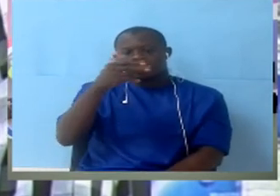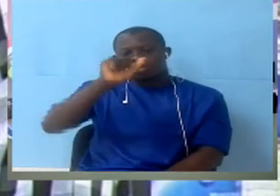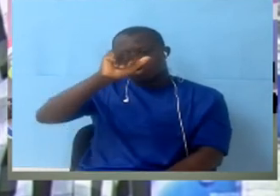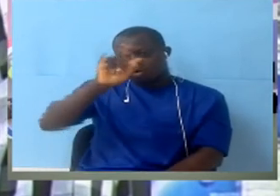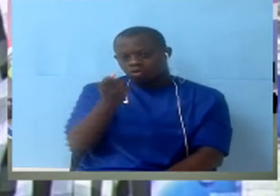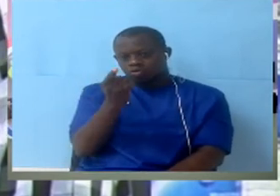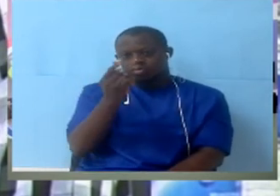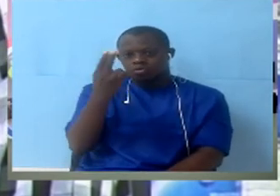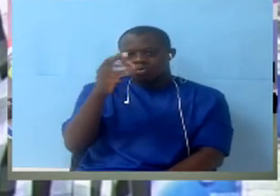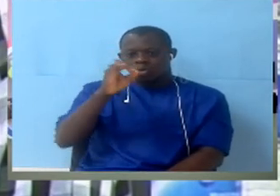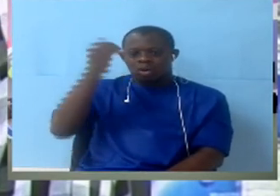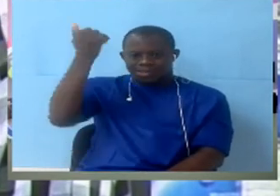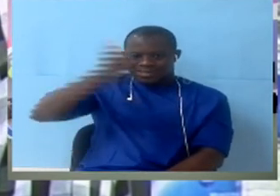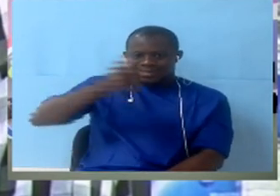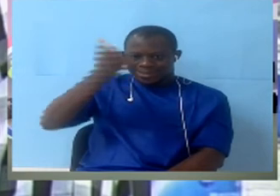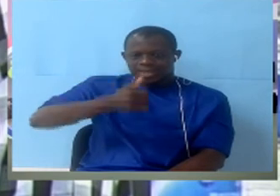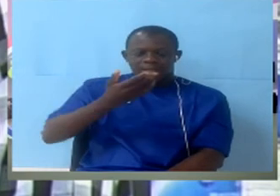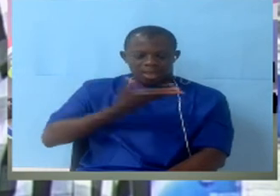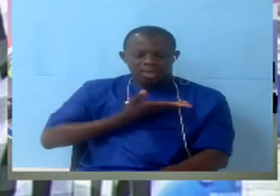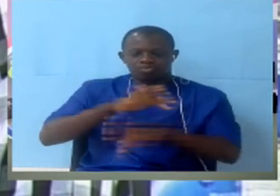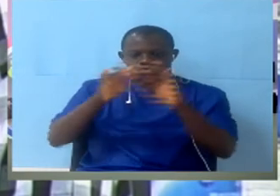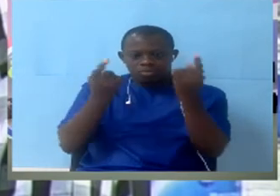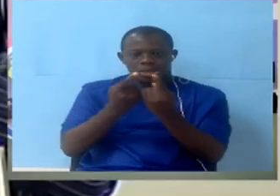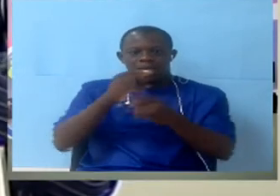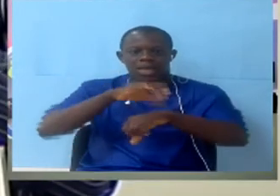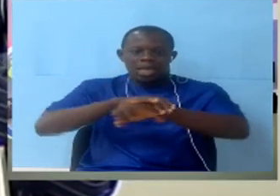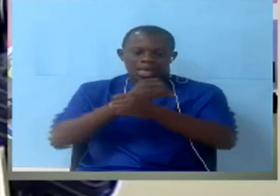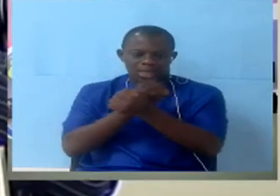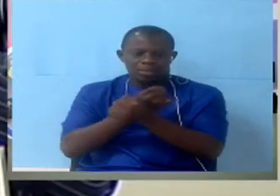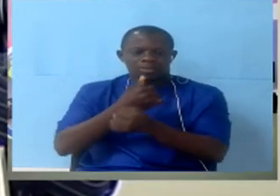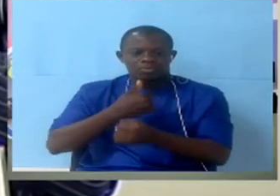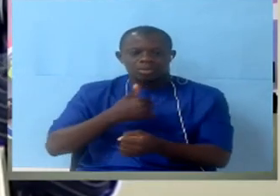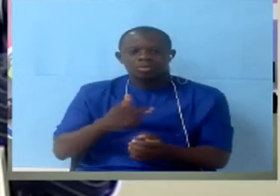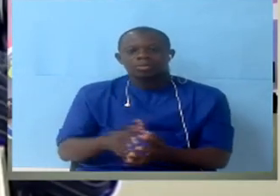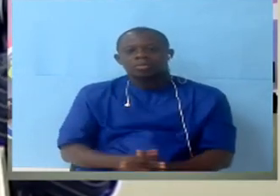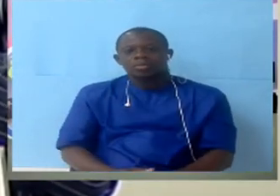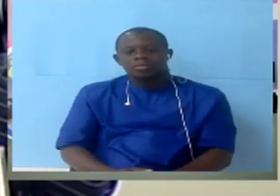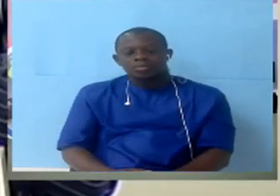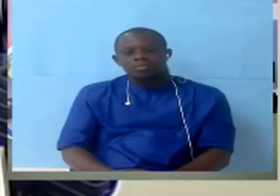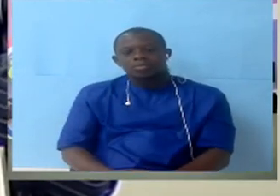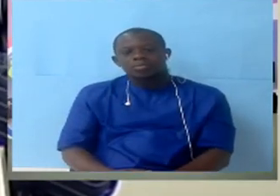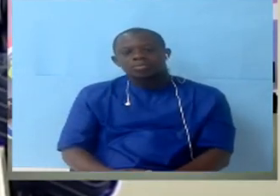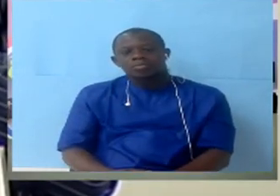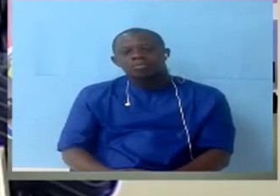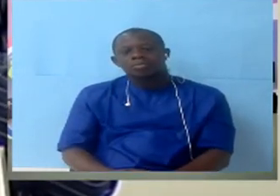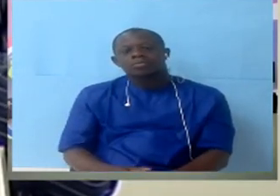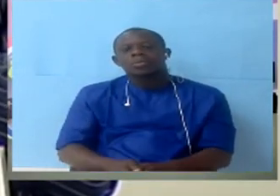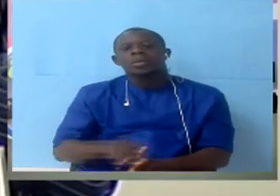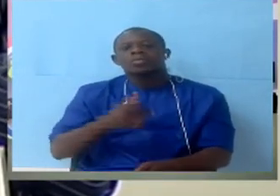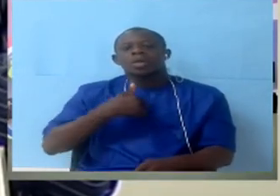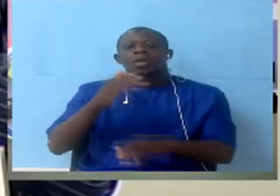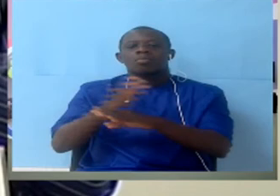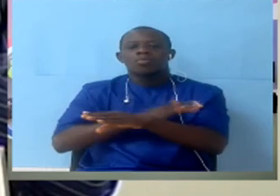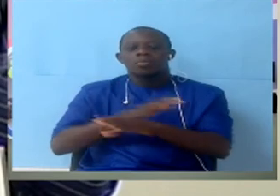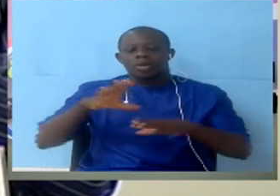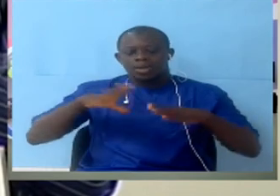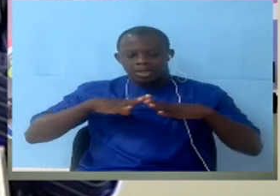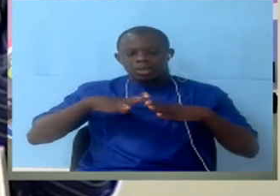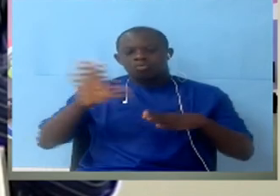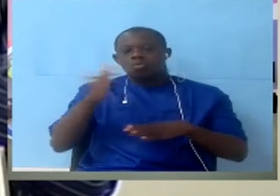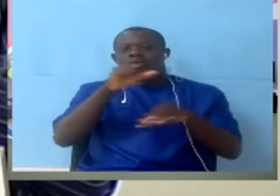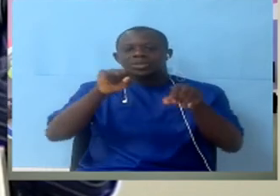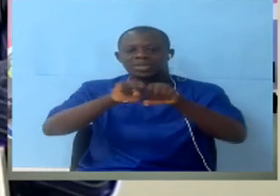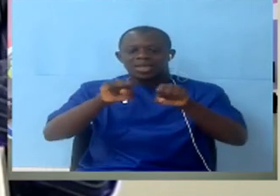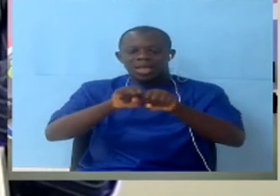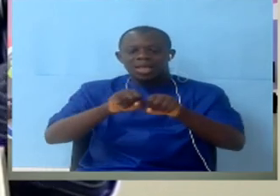2016 on the 28th of August. Na arrest. They came and arrested me. Dem ta kan to Senegal kata baka sole kamana je. I was in fact ready to go to Senegal on